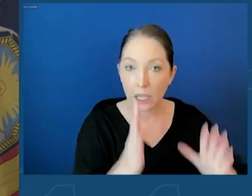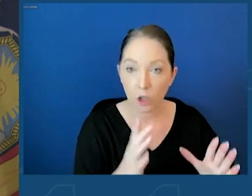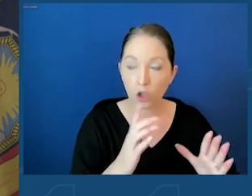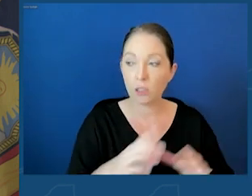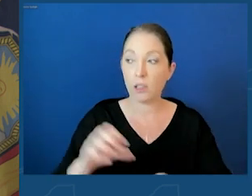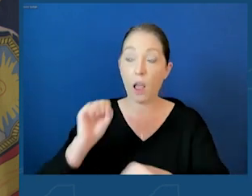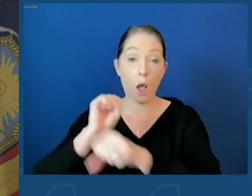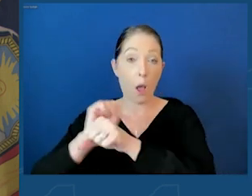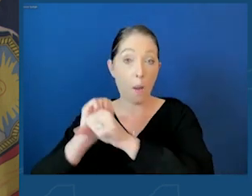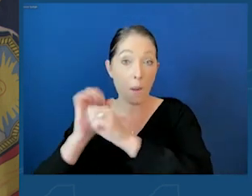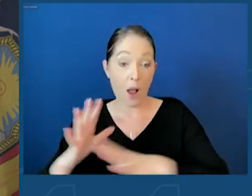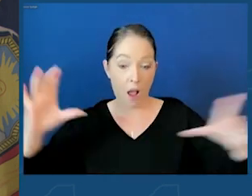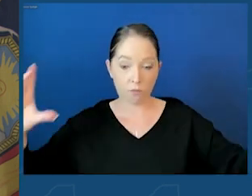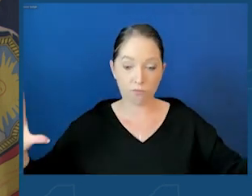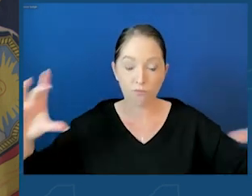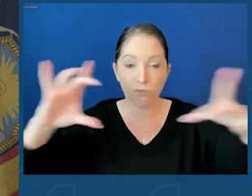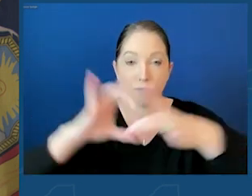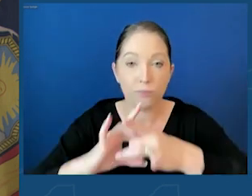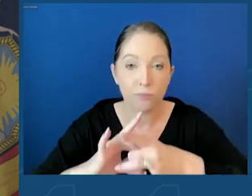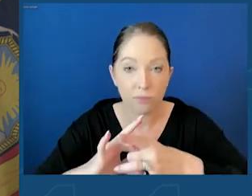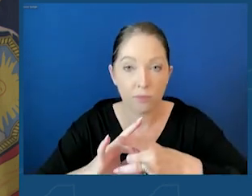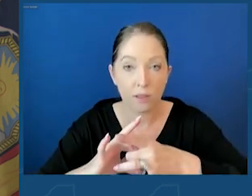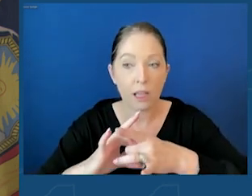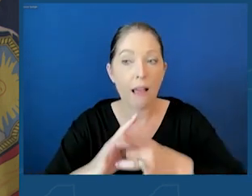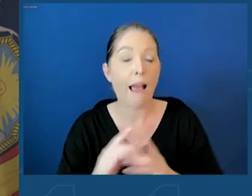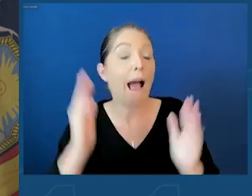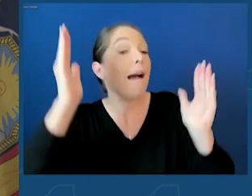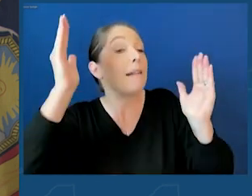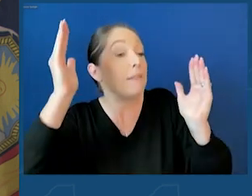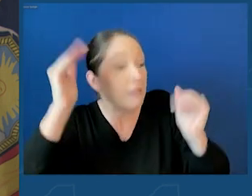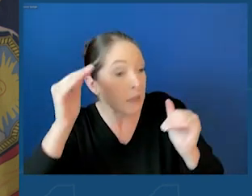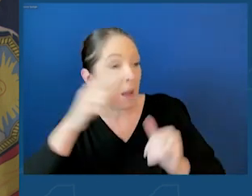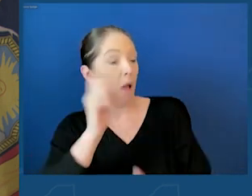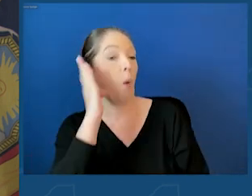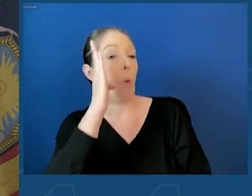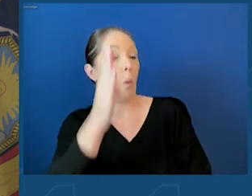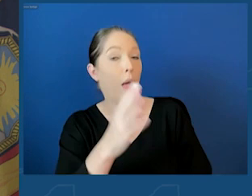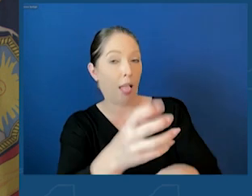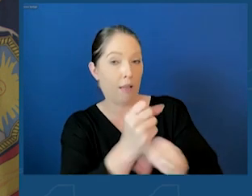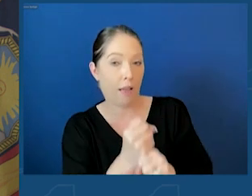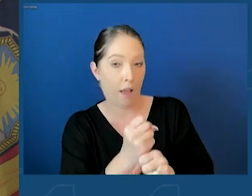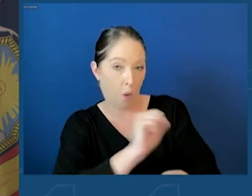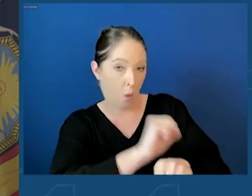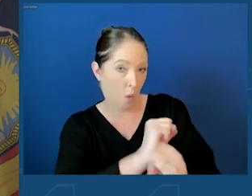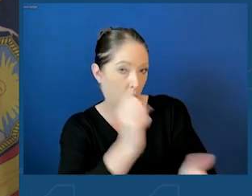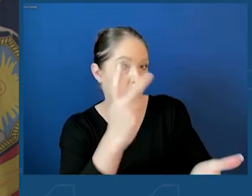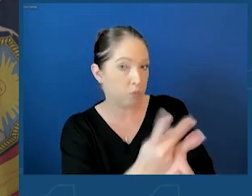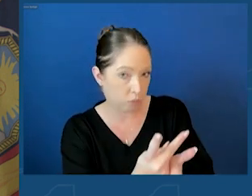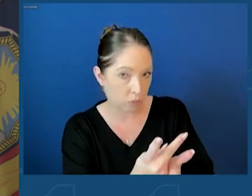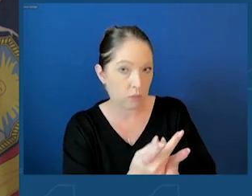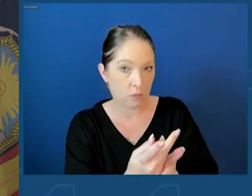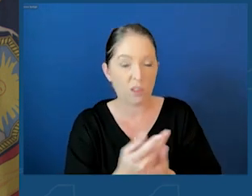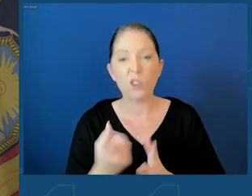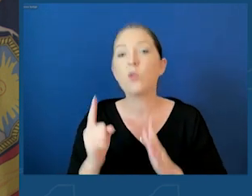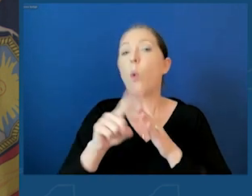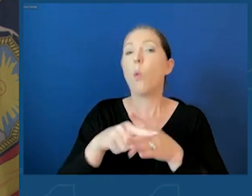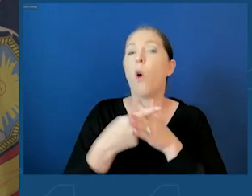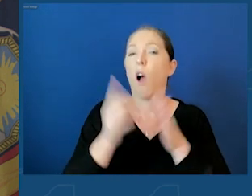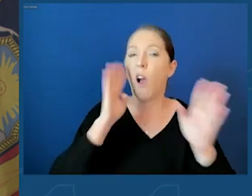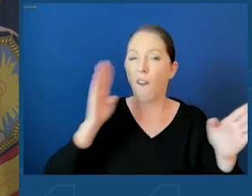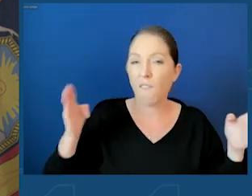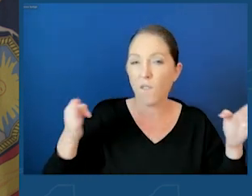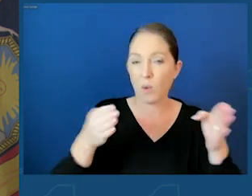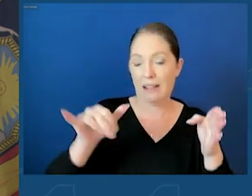in anticipation of them receiving the work authorization before they are already authorized. So let's just start focusing on